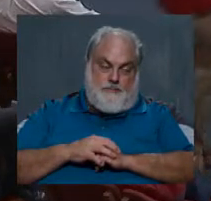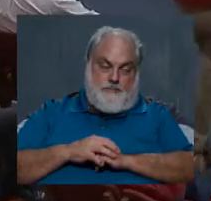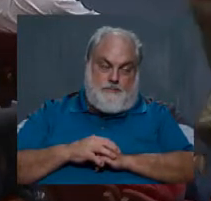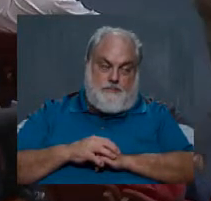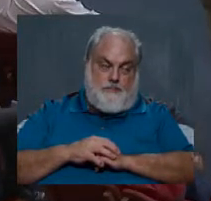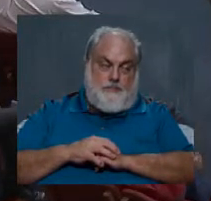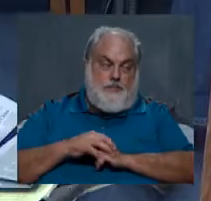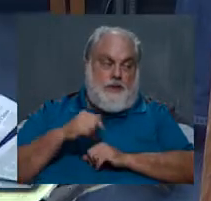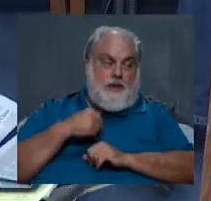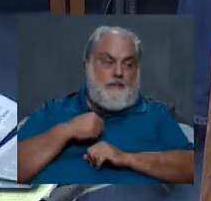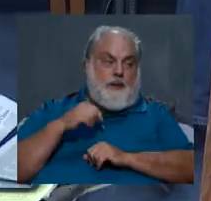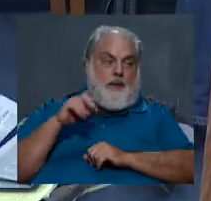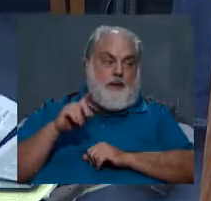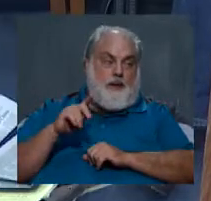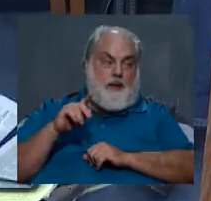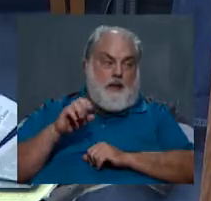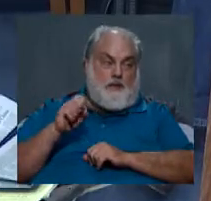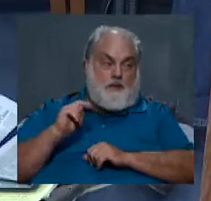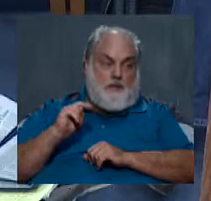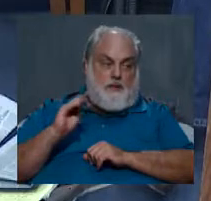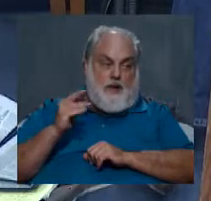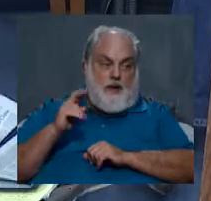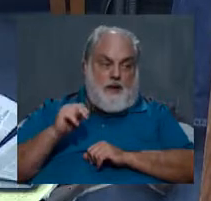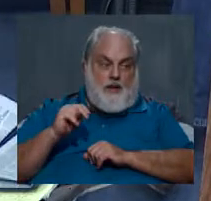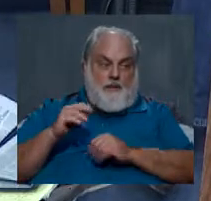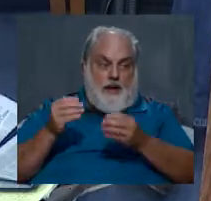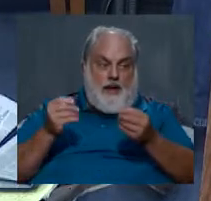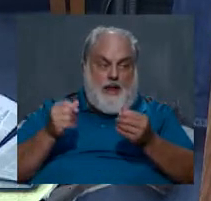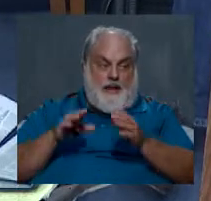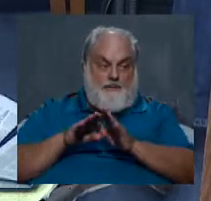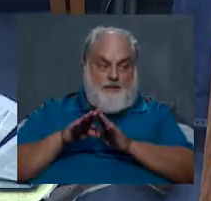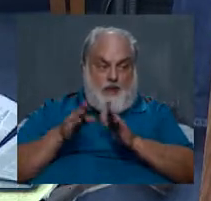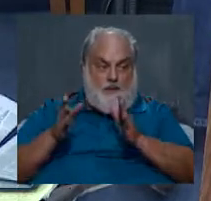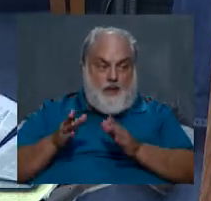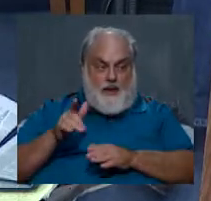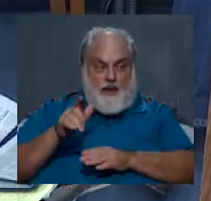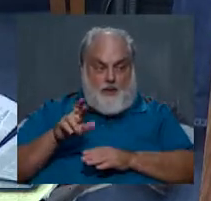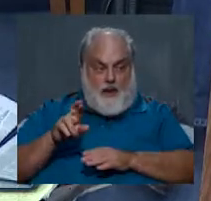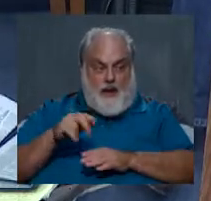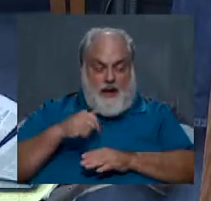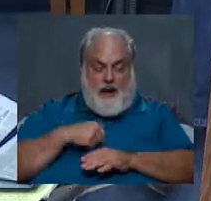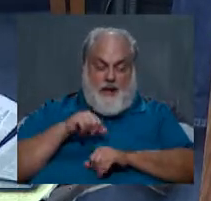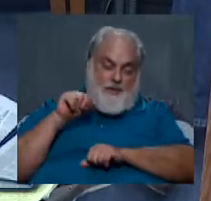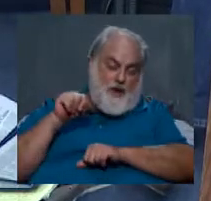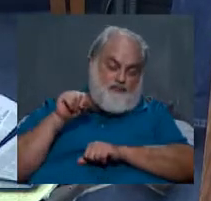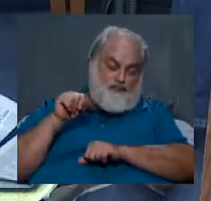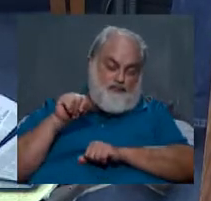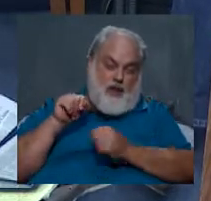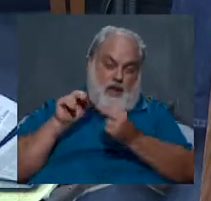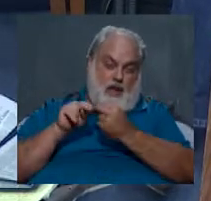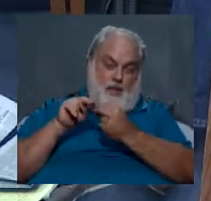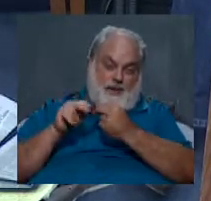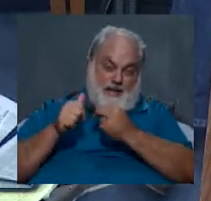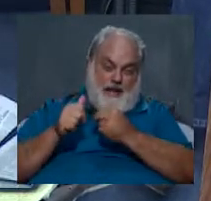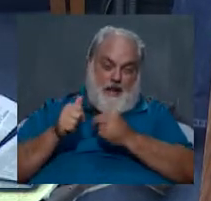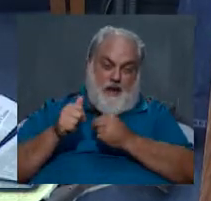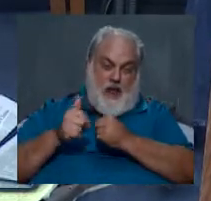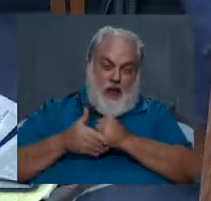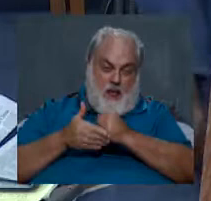My name is Kelton Brown. I'm a land developer in Little Rock, and I've been out on Highway 10 developing property